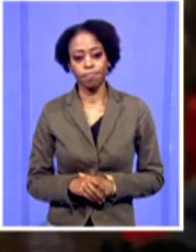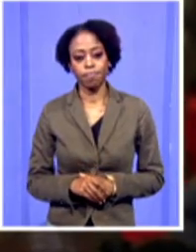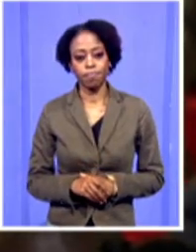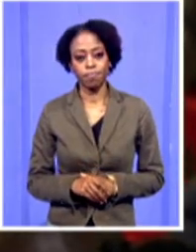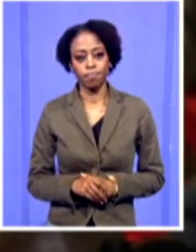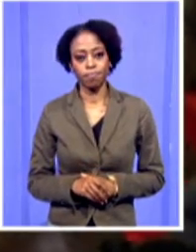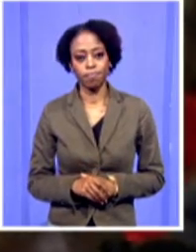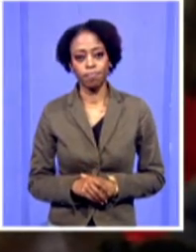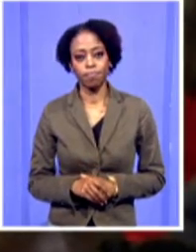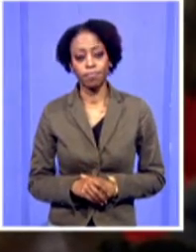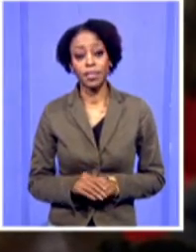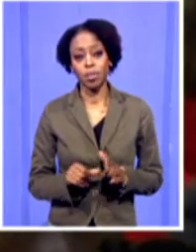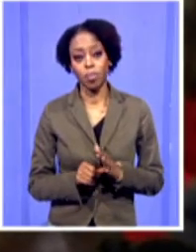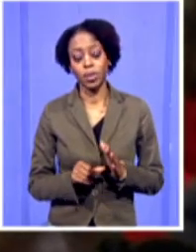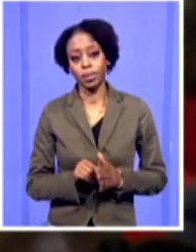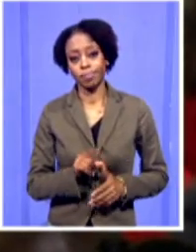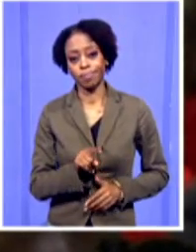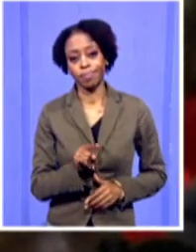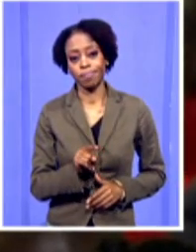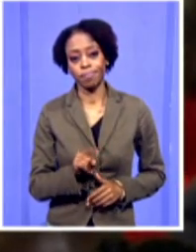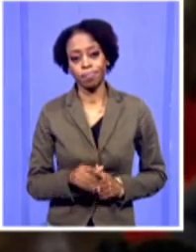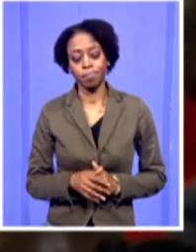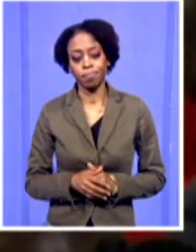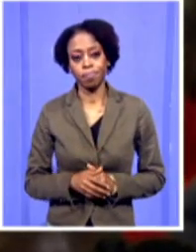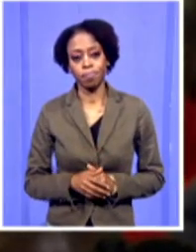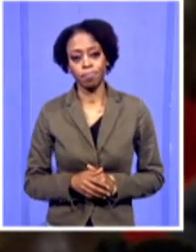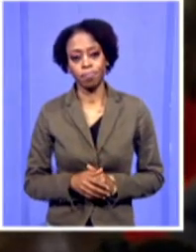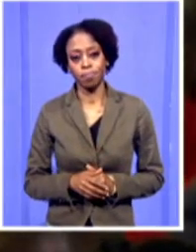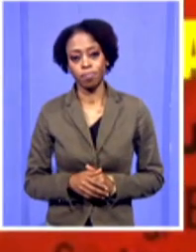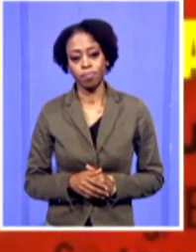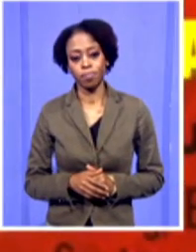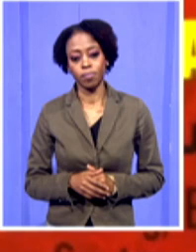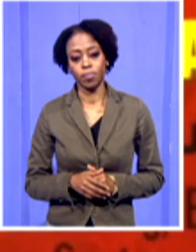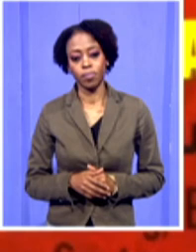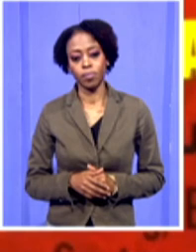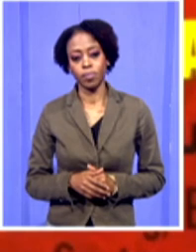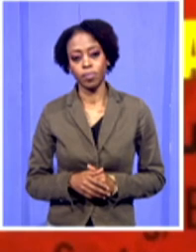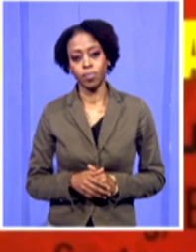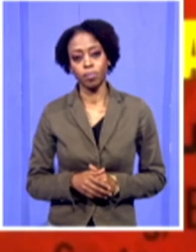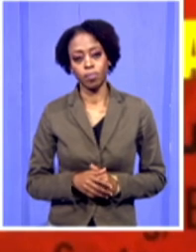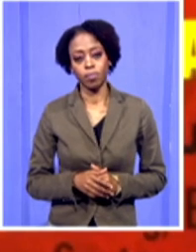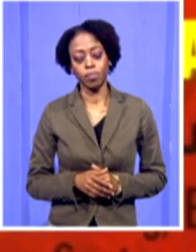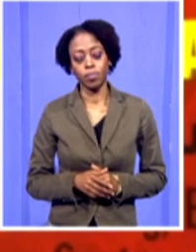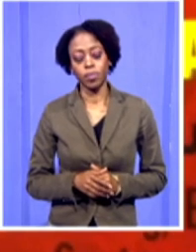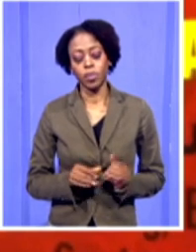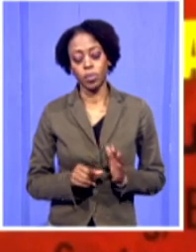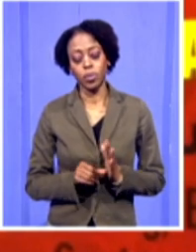And such is very important for us as leadership.